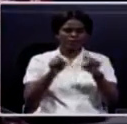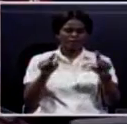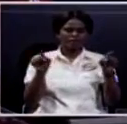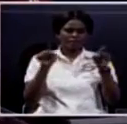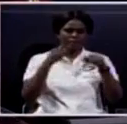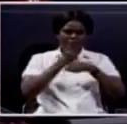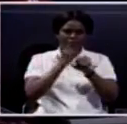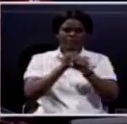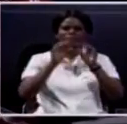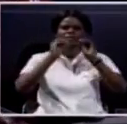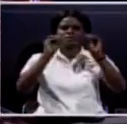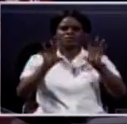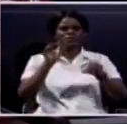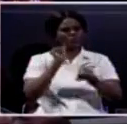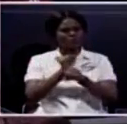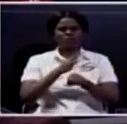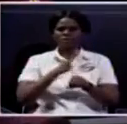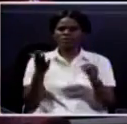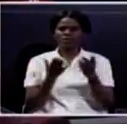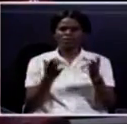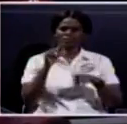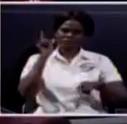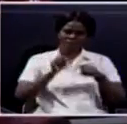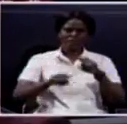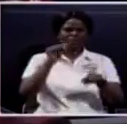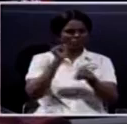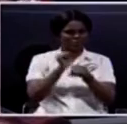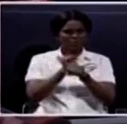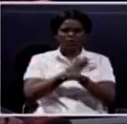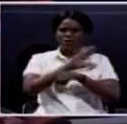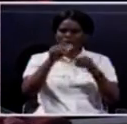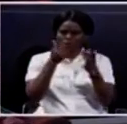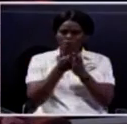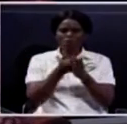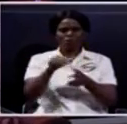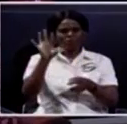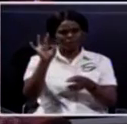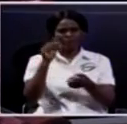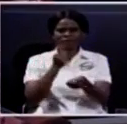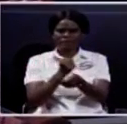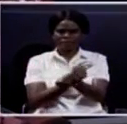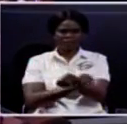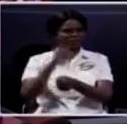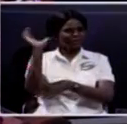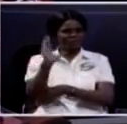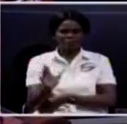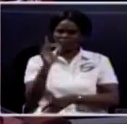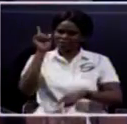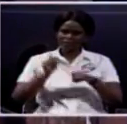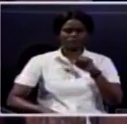to be ineffective. You can't be effective when you are handling 9 subjects. Never. You